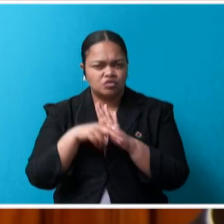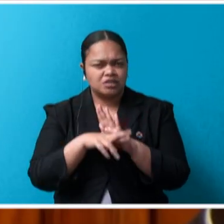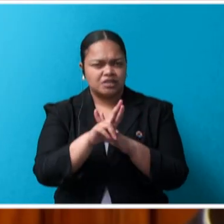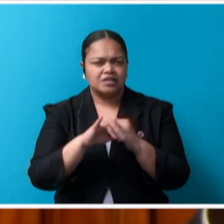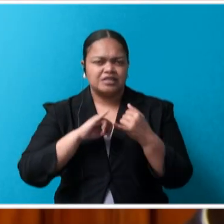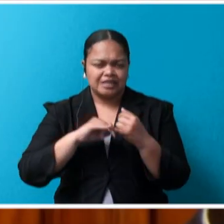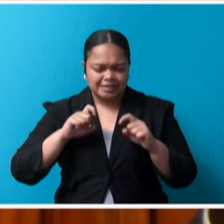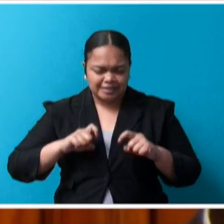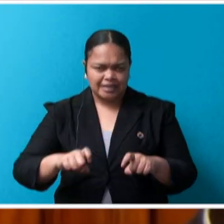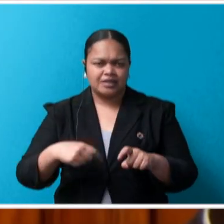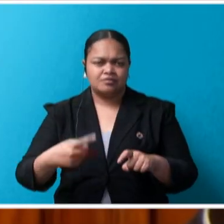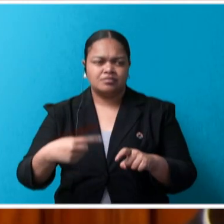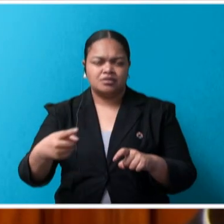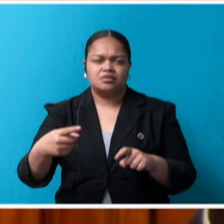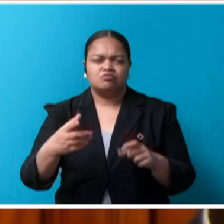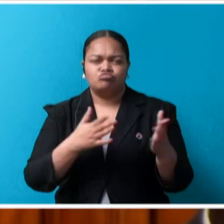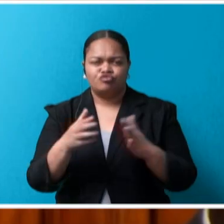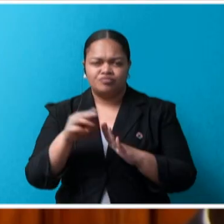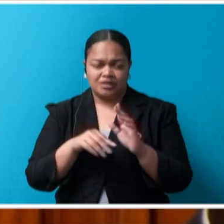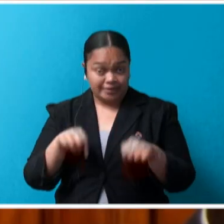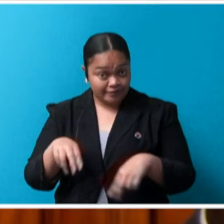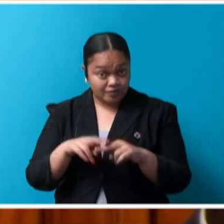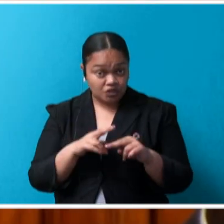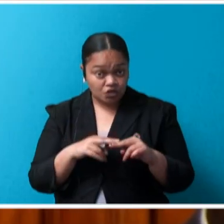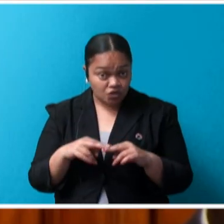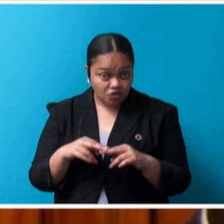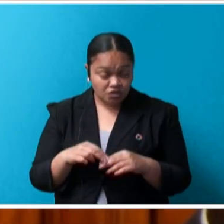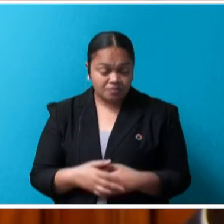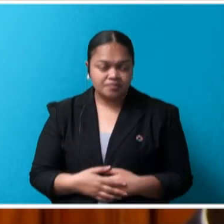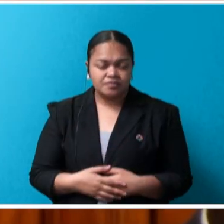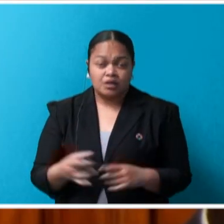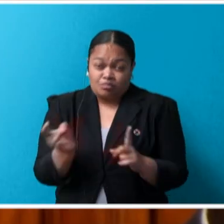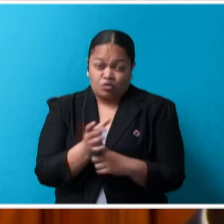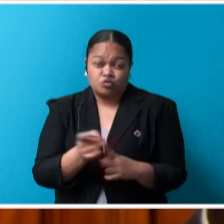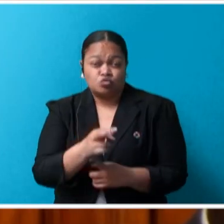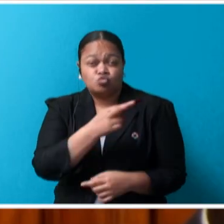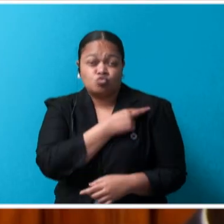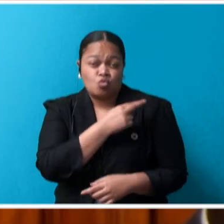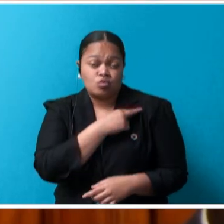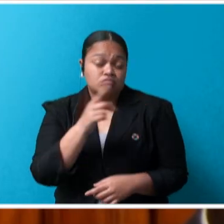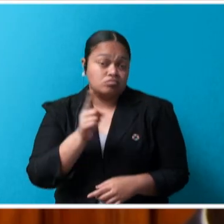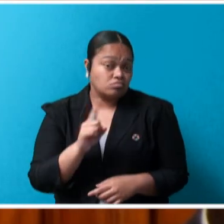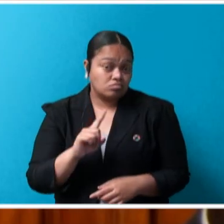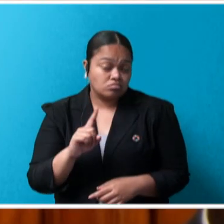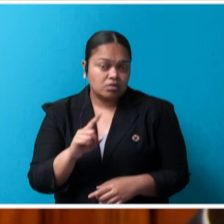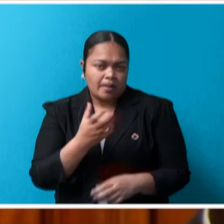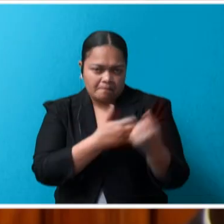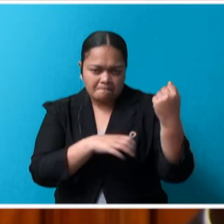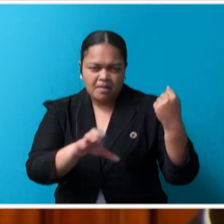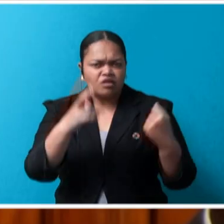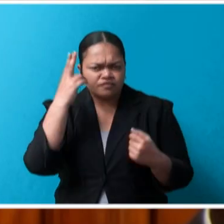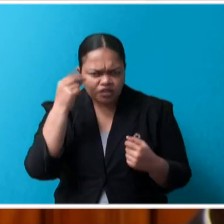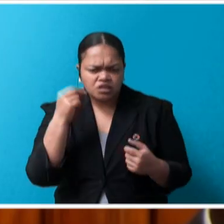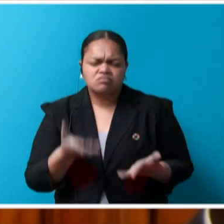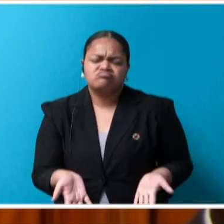sustainable cooperative movement in Fiji. Cooperatives have long played an important role in empowering ordinary Fijians by allowing